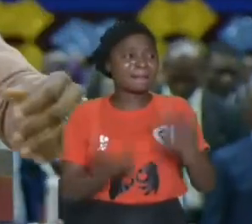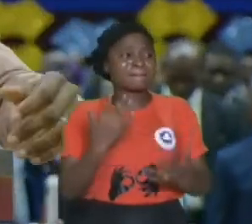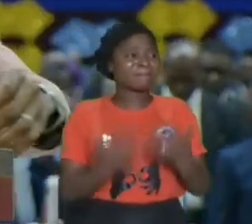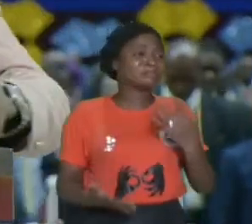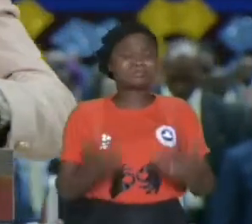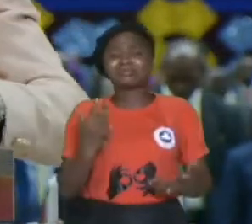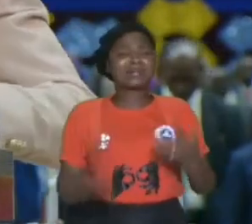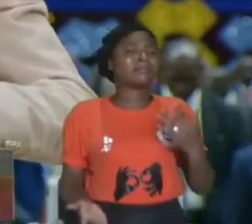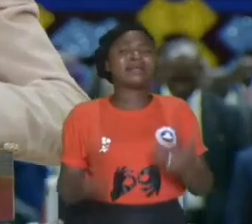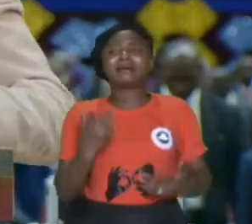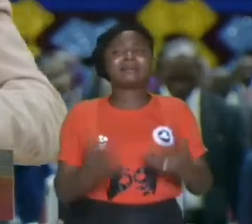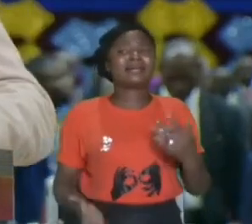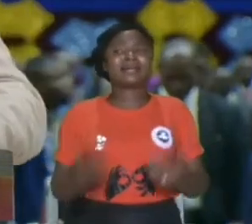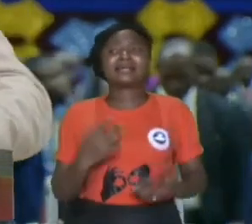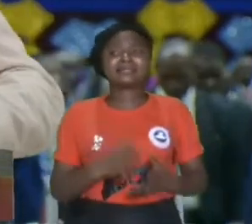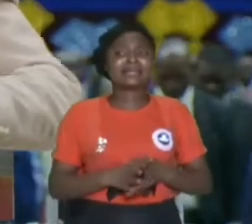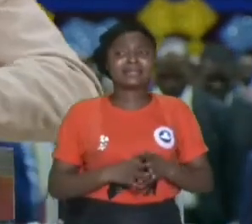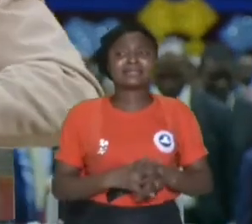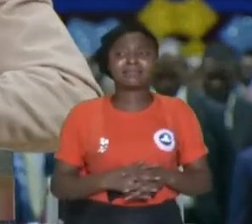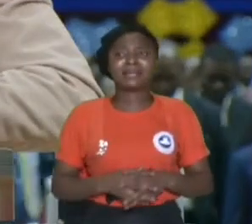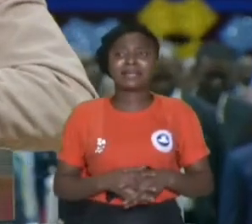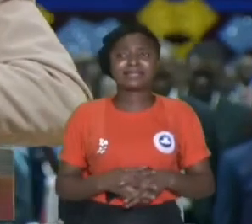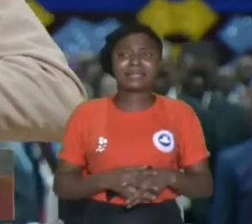Shambra la poto siata.